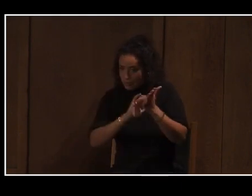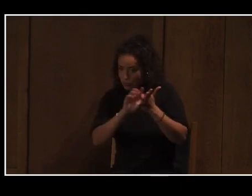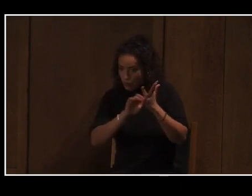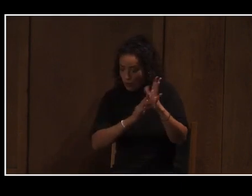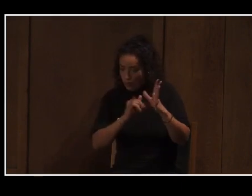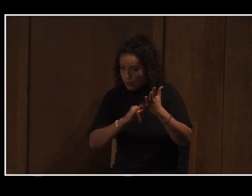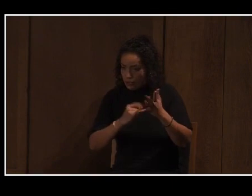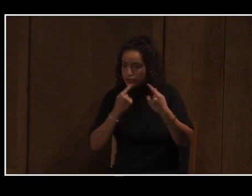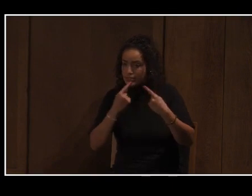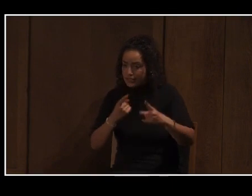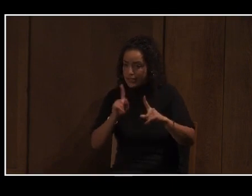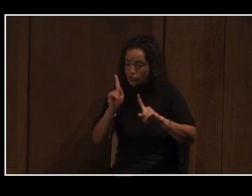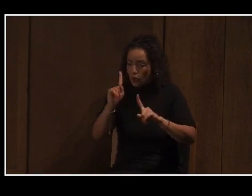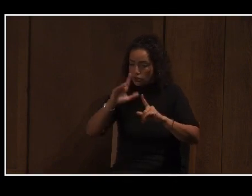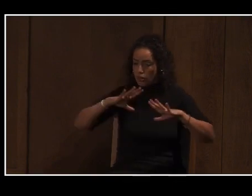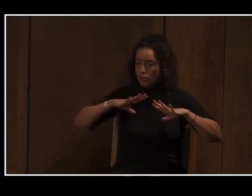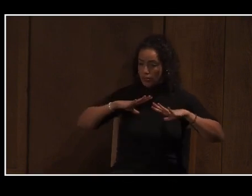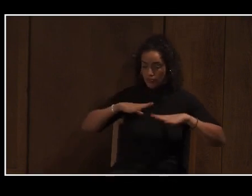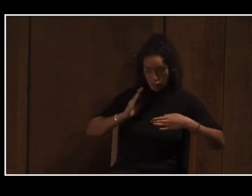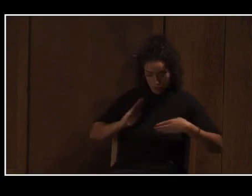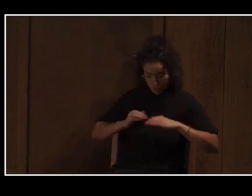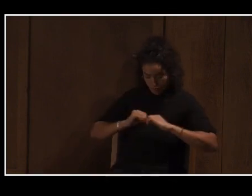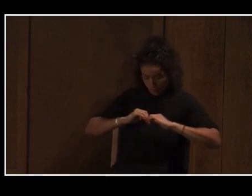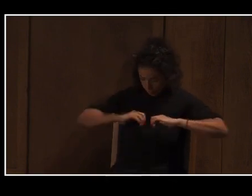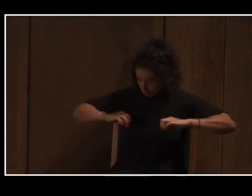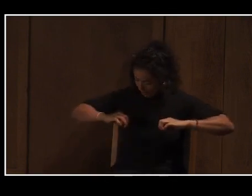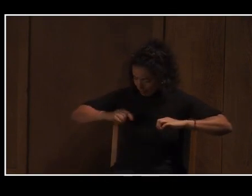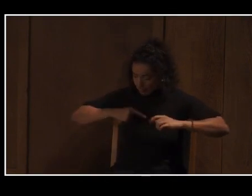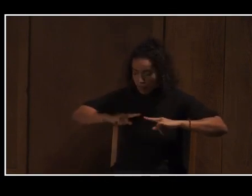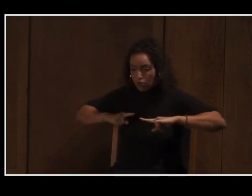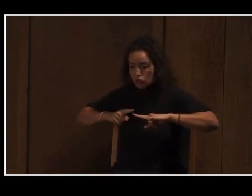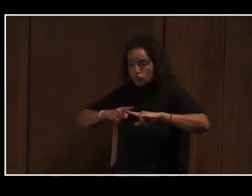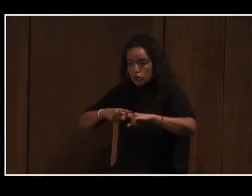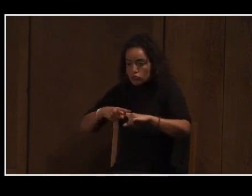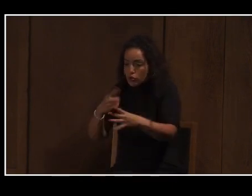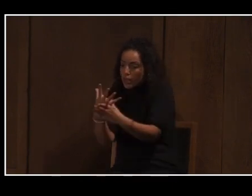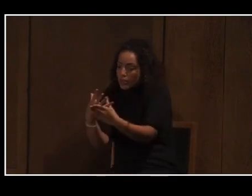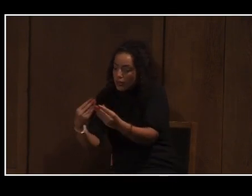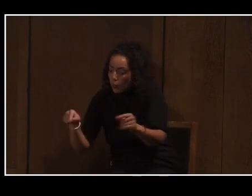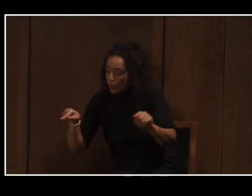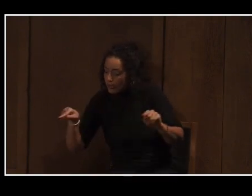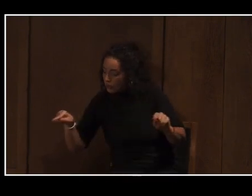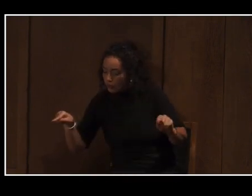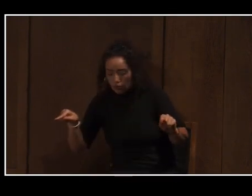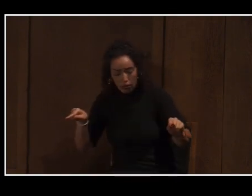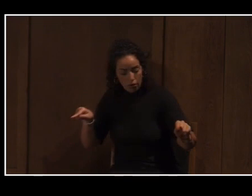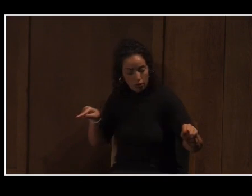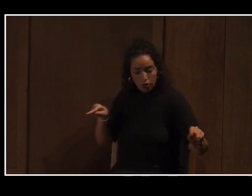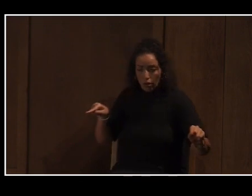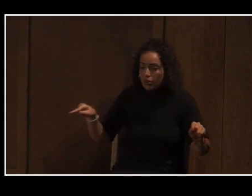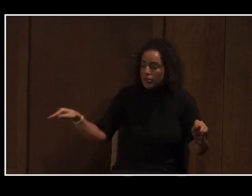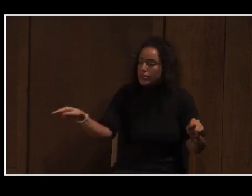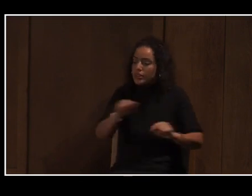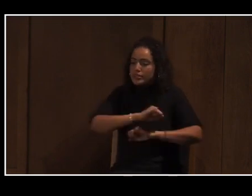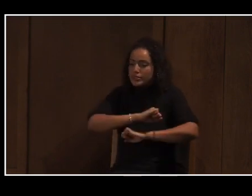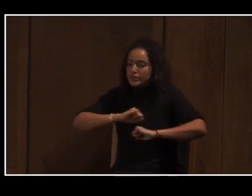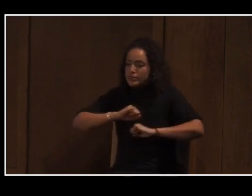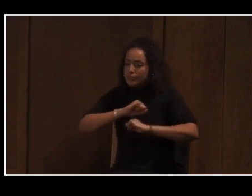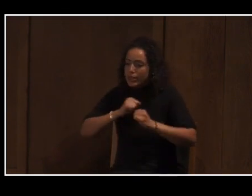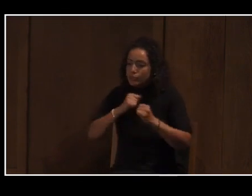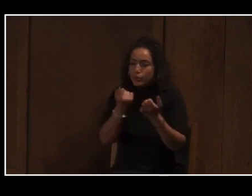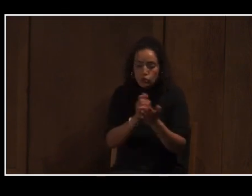the crossroads, and the void signify the potency that haunts the space between forms as hidden